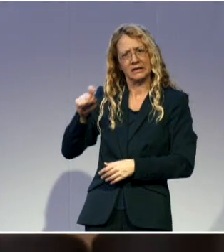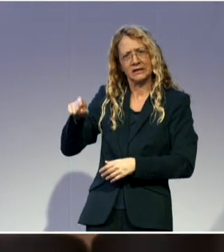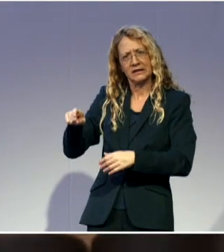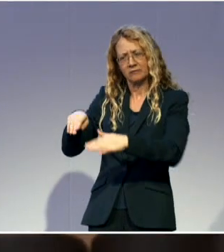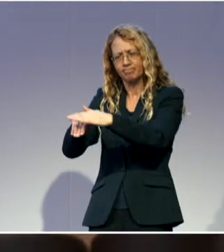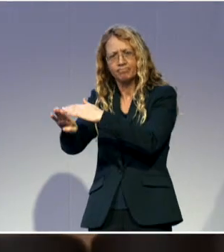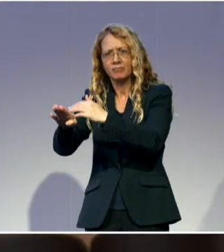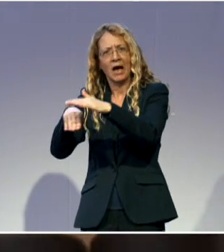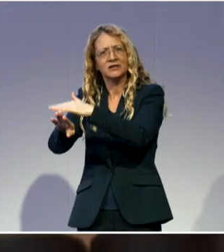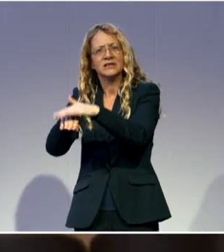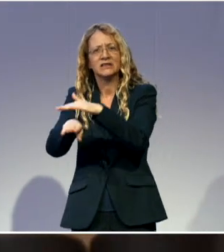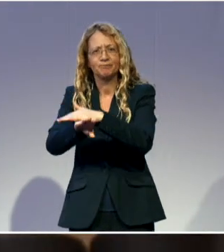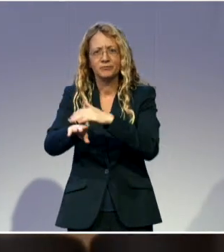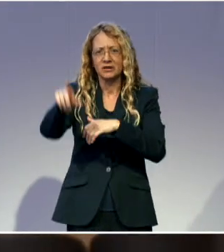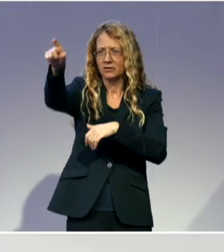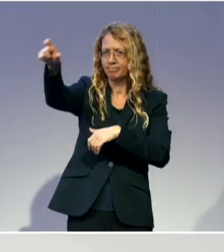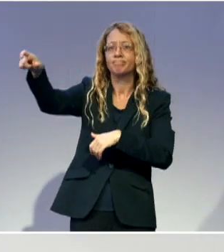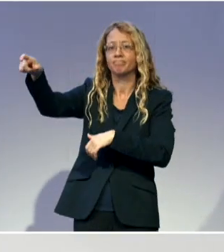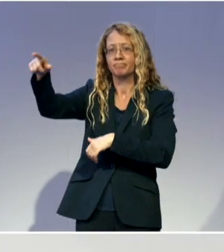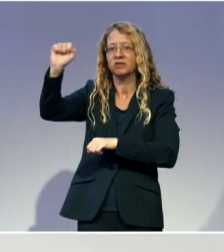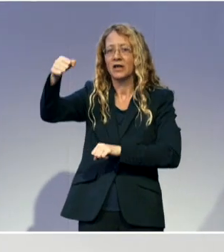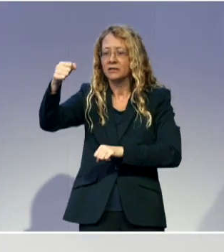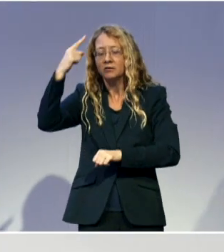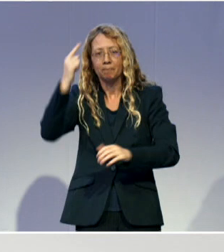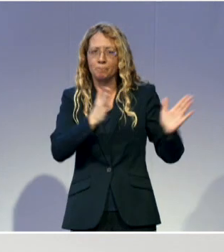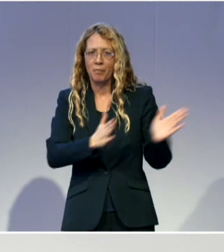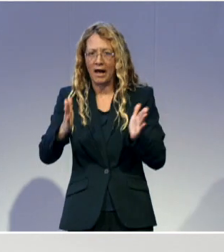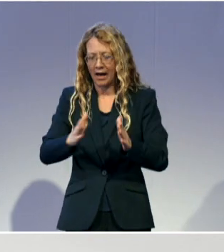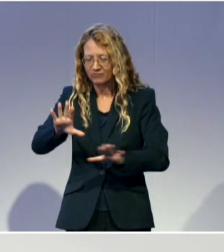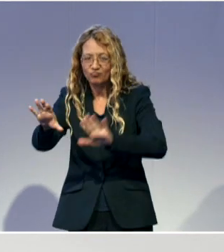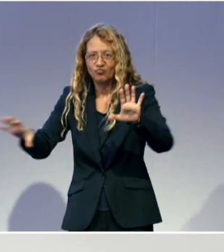can plan and prepare for the visit.